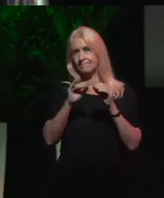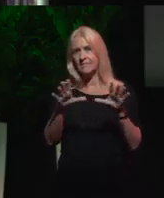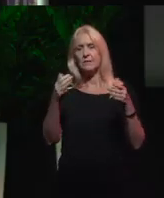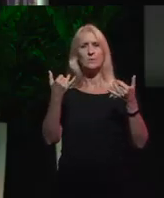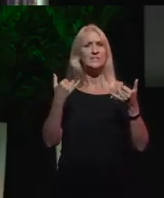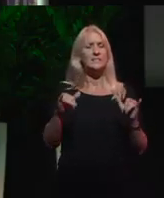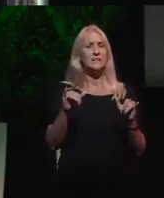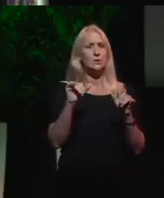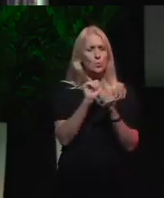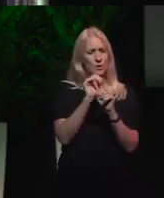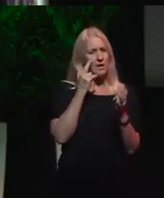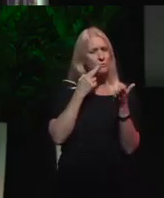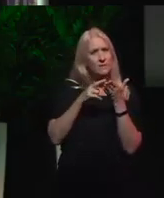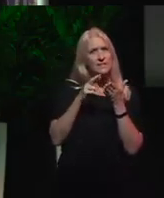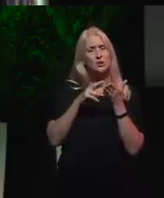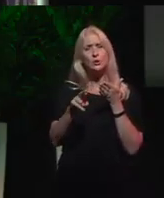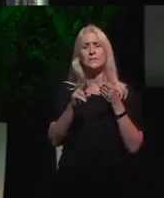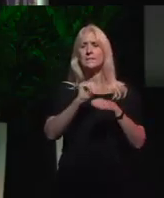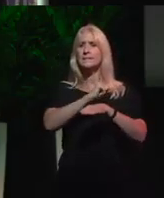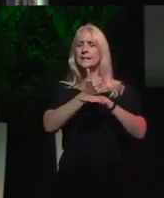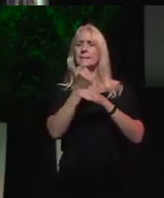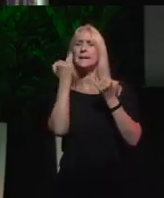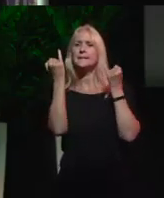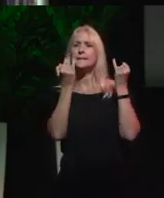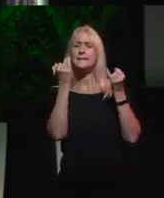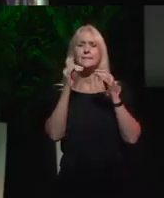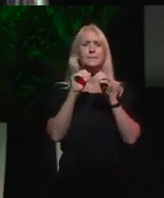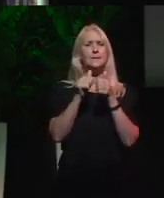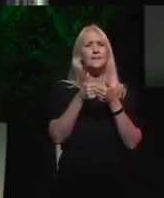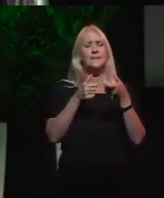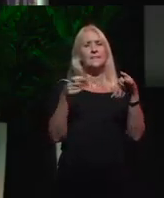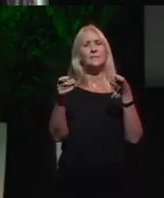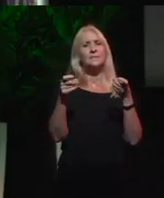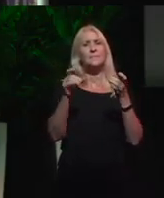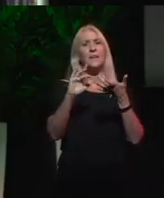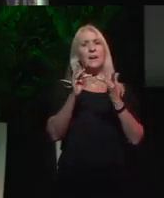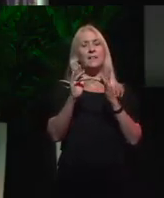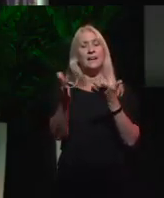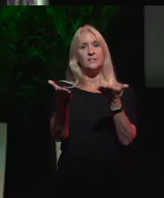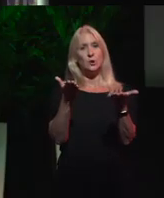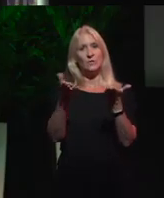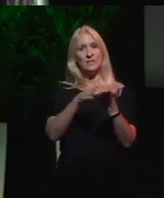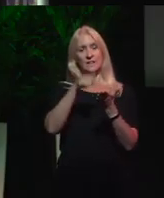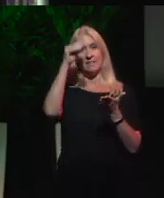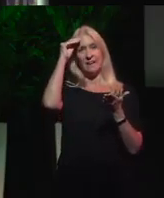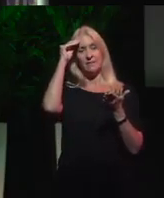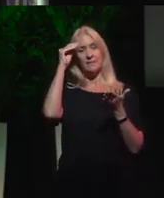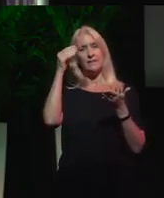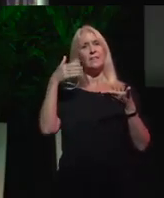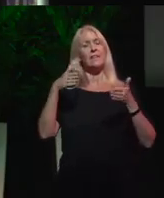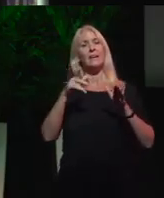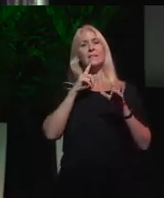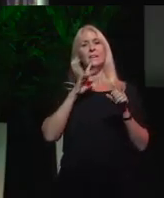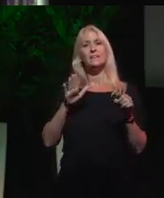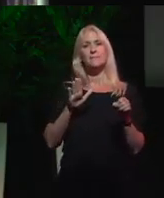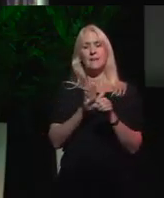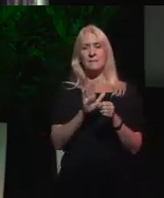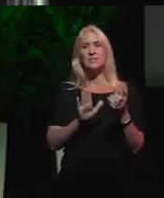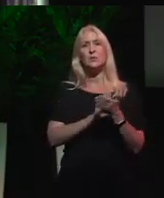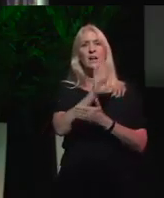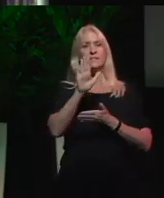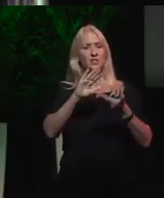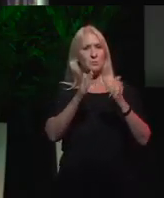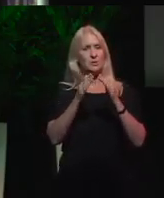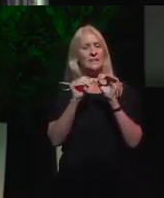and design ideas for facilitating online service learning that allows our commitment to college and community